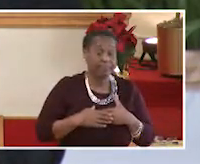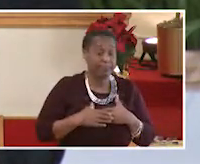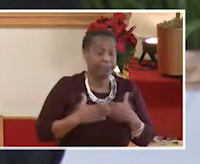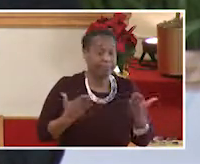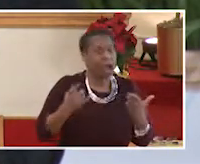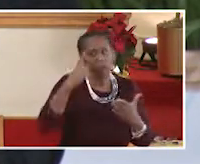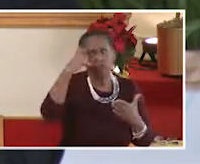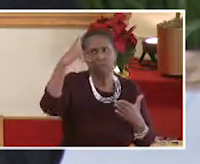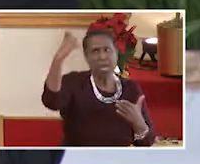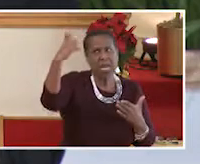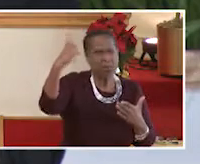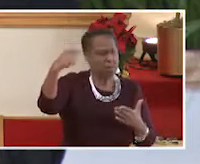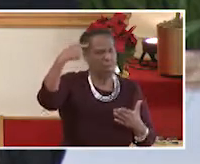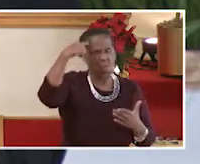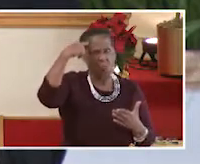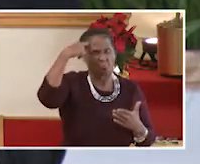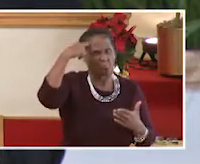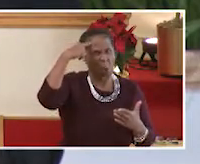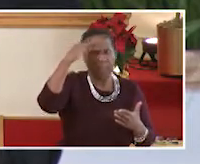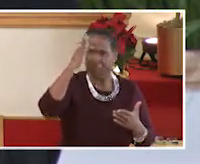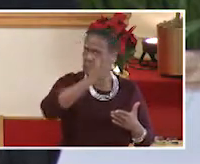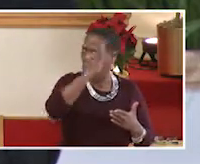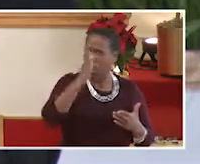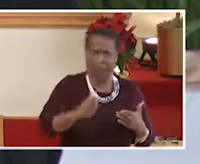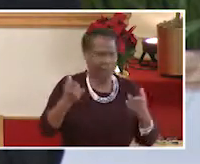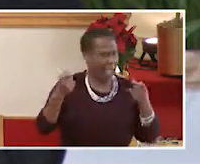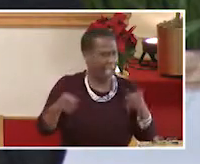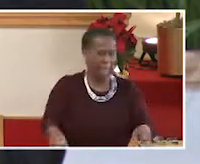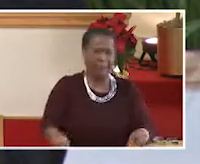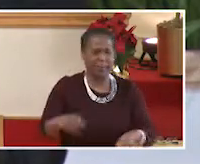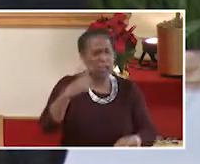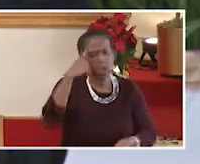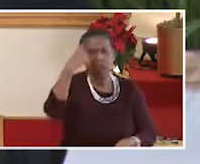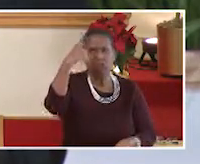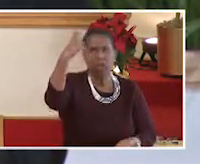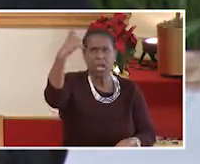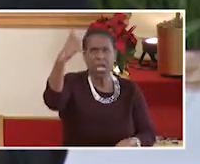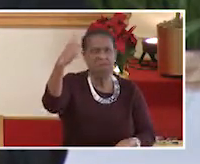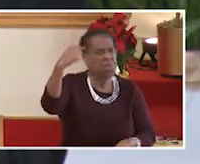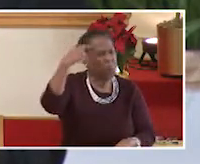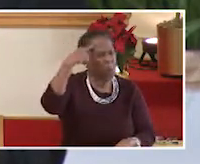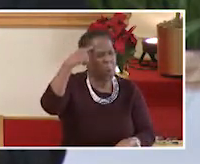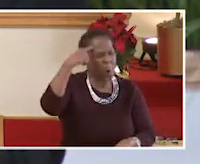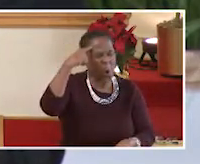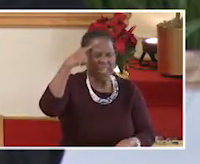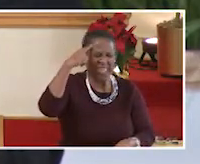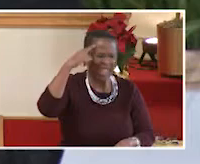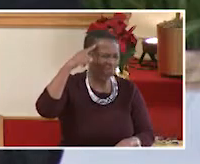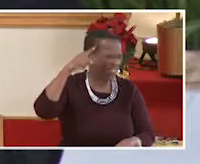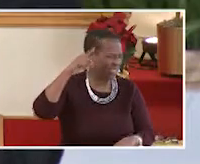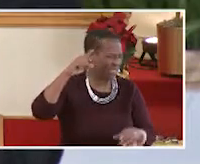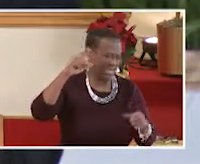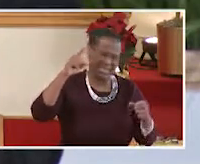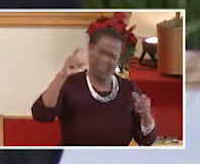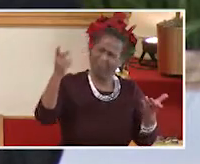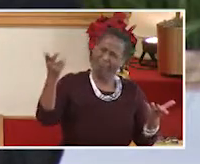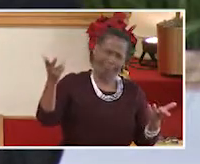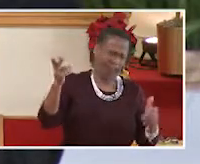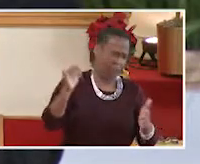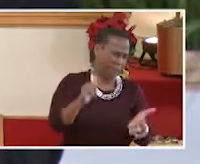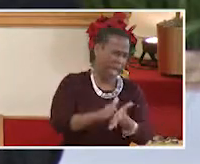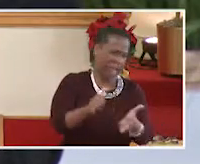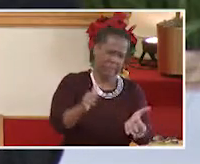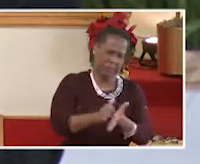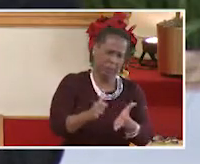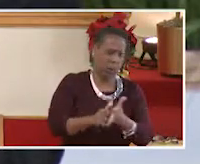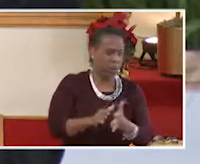a dream you thought would never come to pass, a dream that you thought was so far-fetched that it